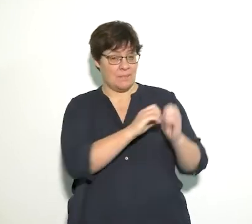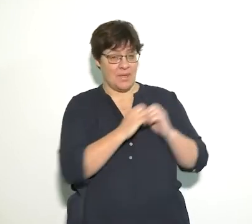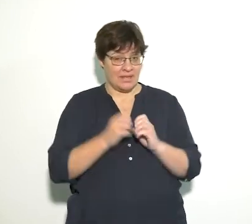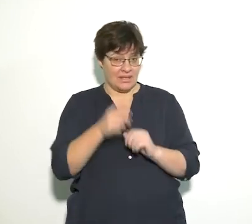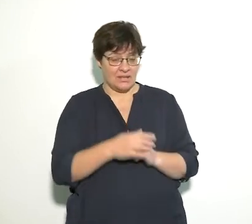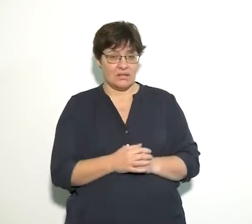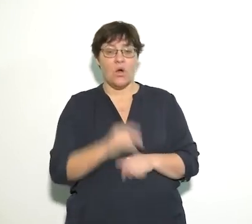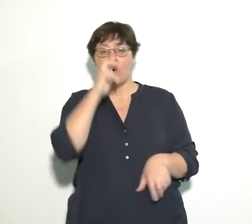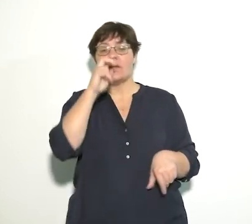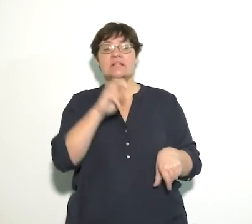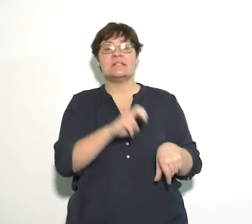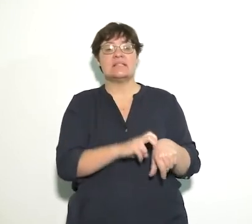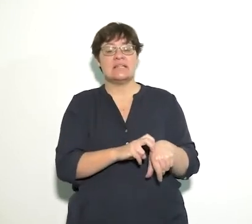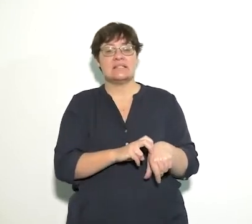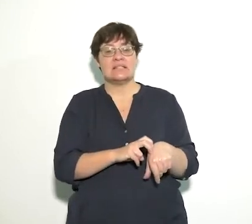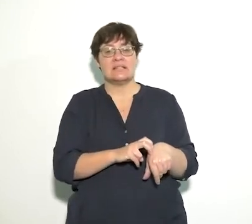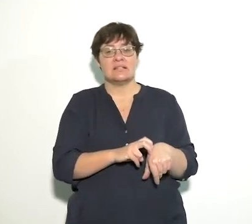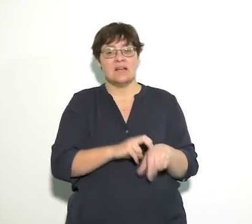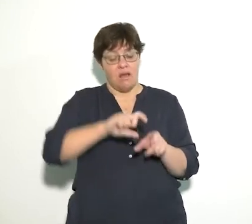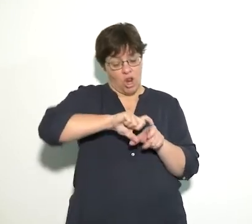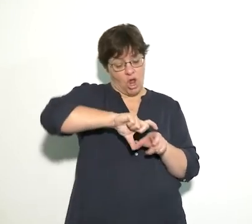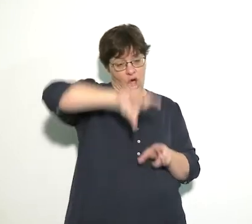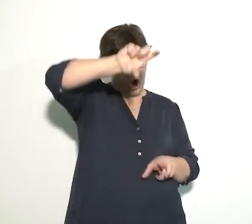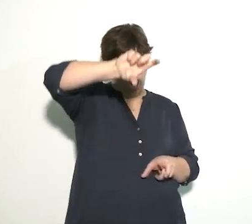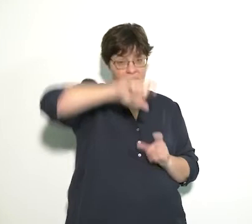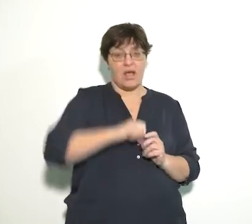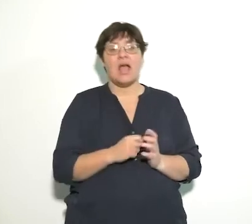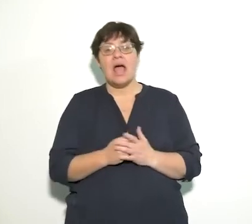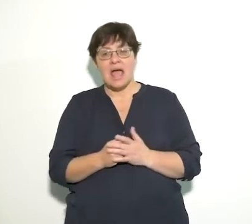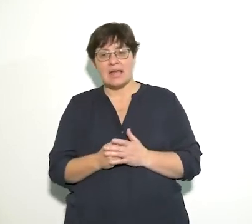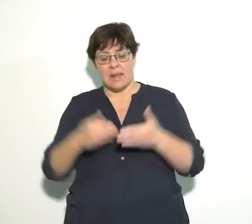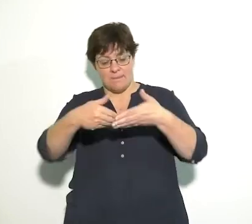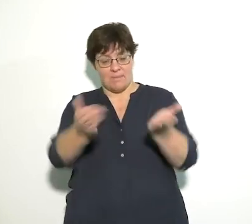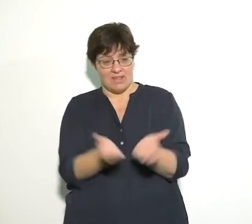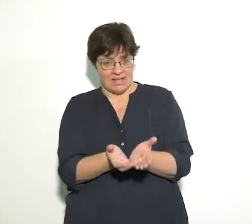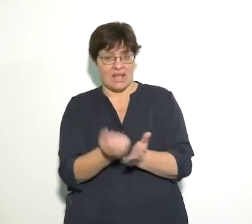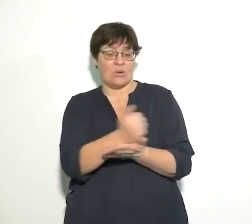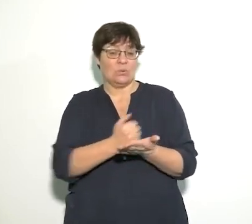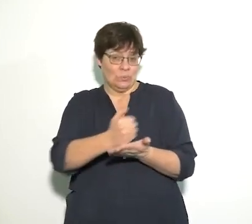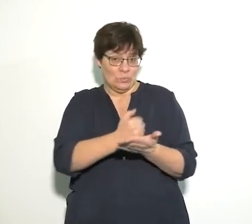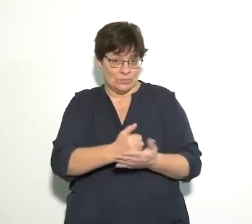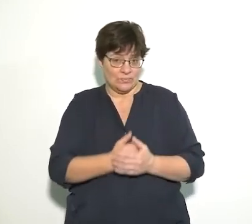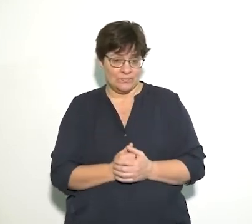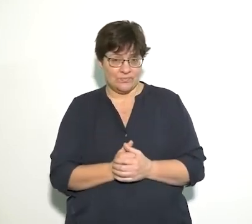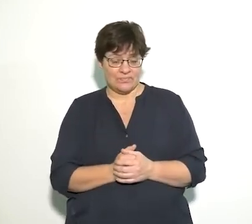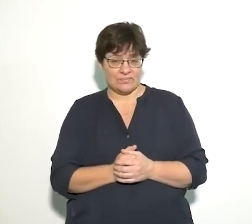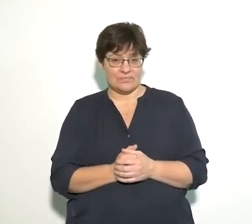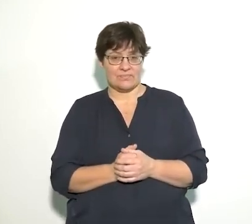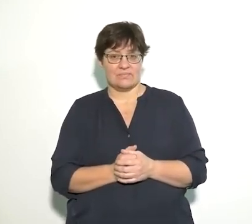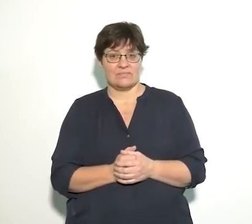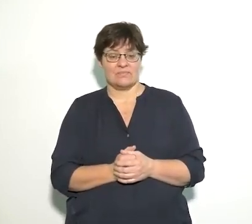You are going to need your long rectangular shaped cardboard box and your paper plate and the glue.